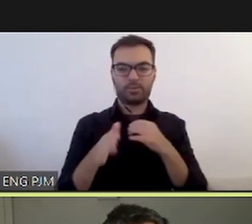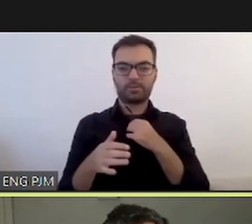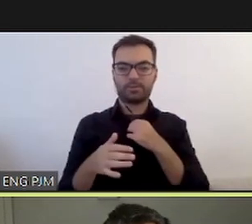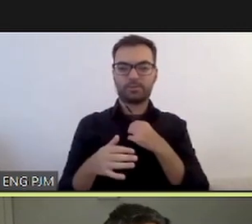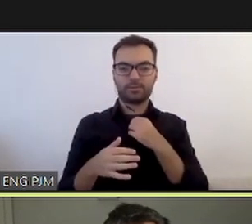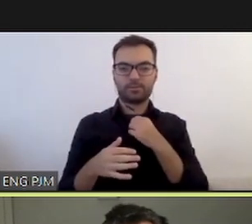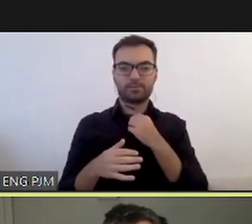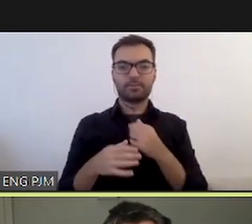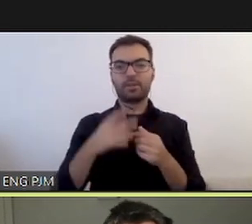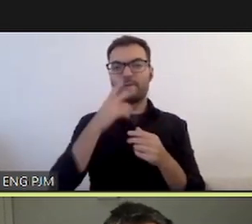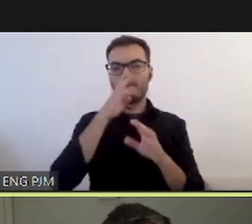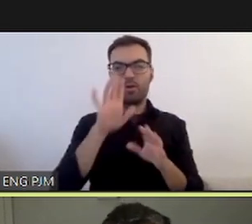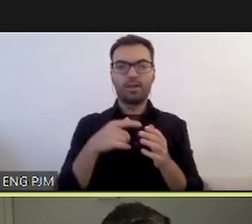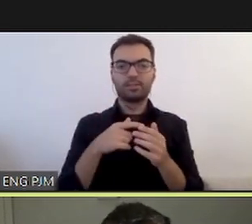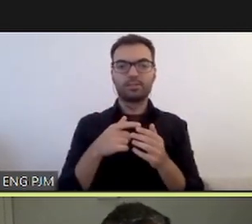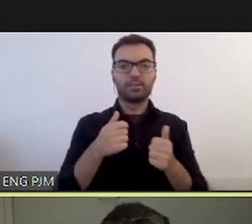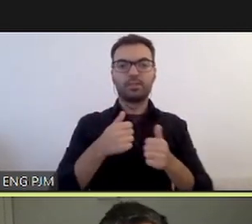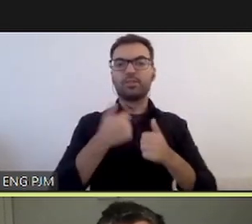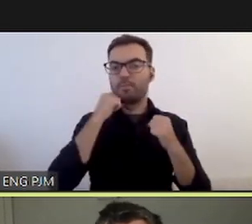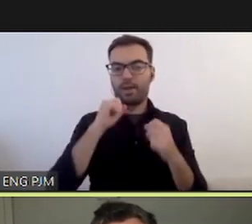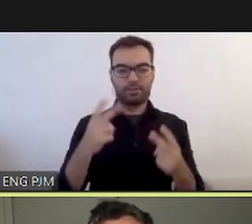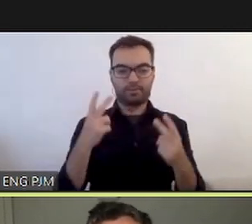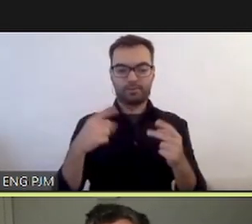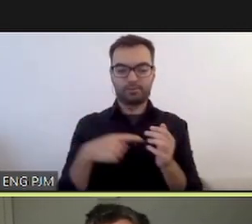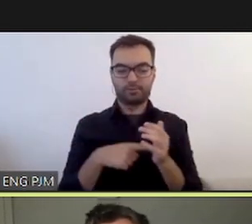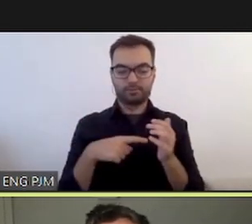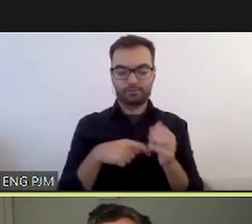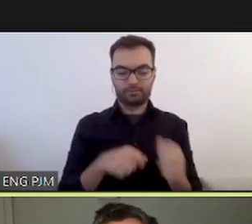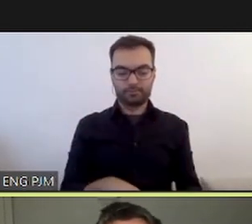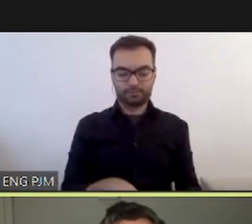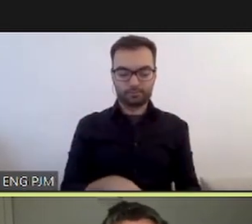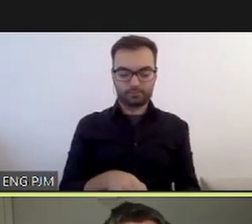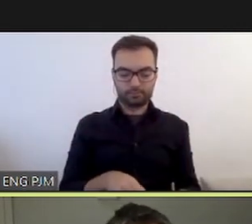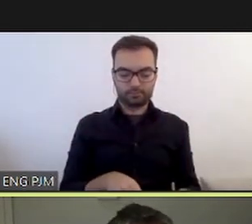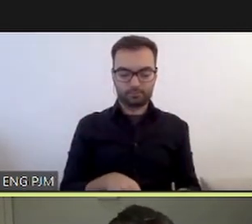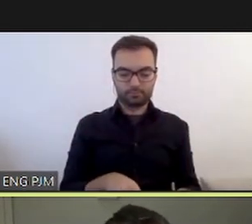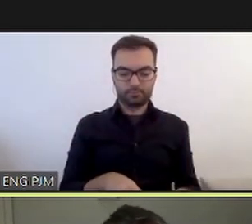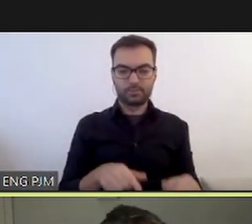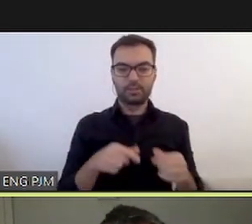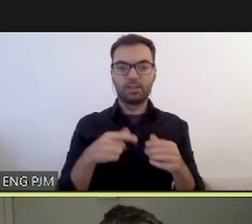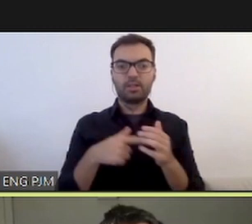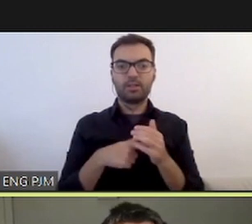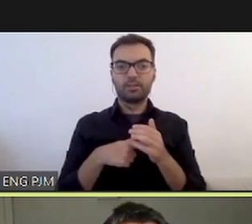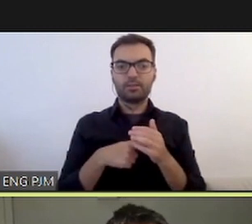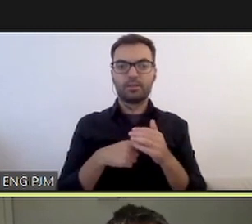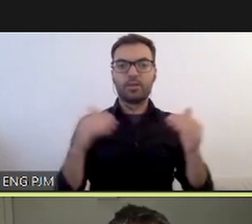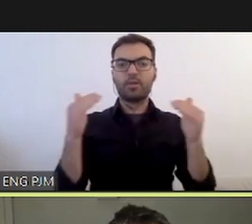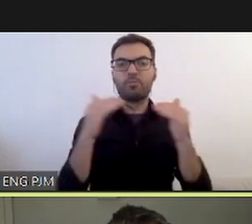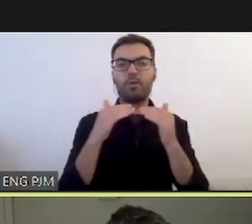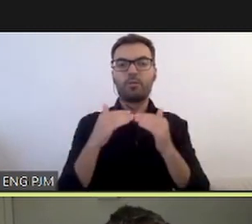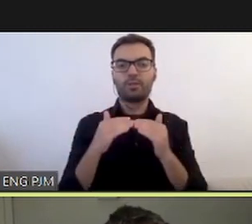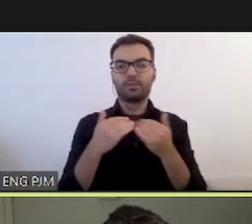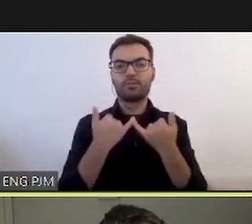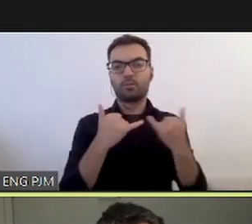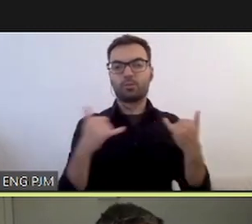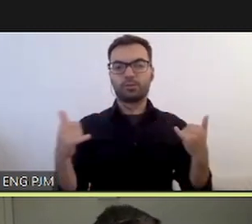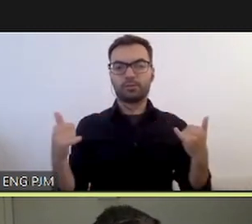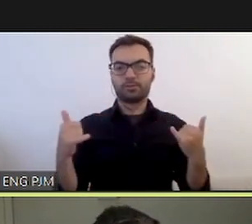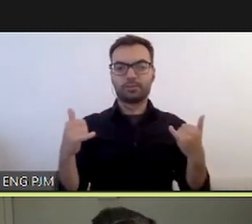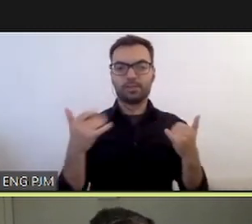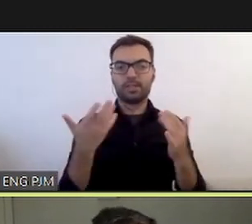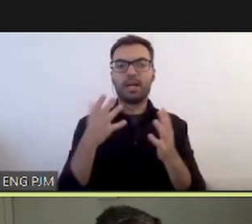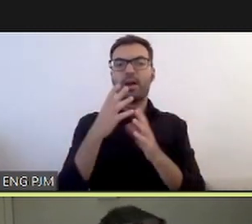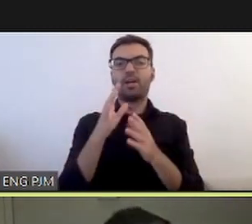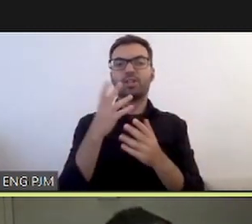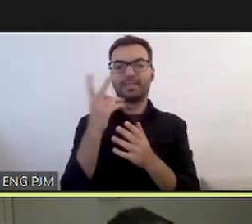you something that is super important. There is compatibility with a different screen